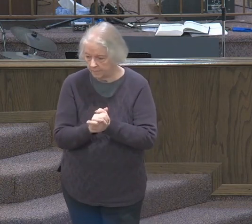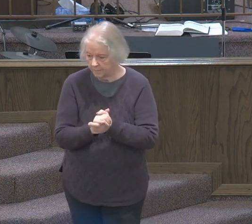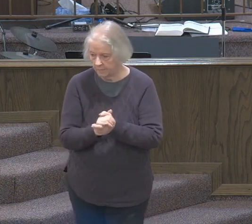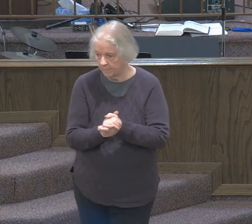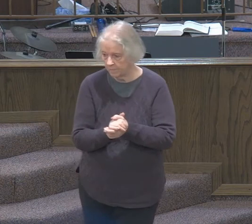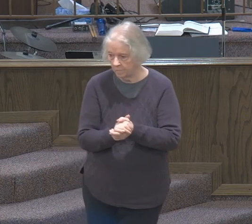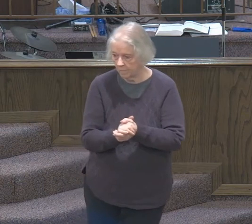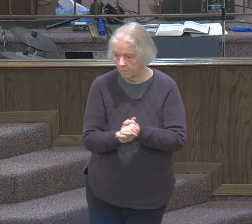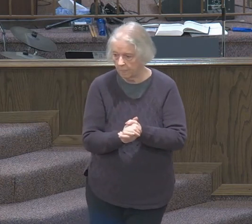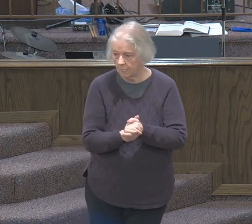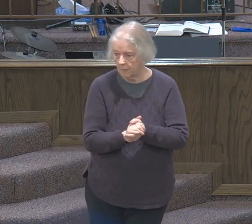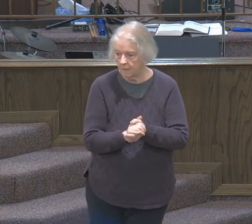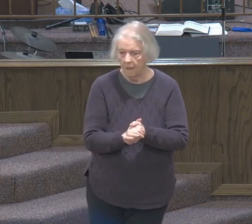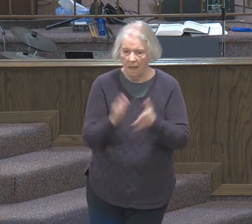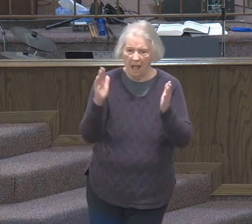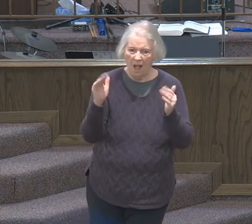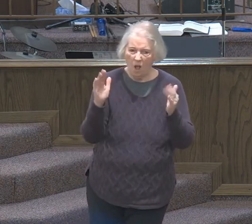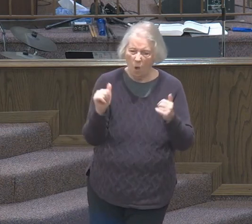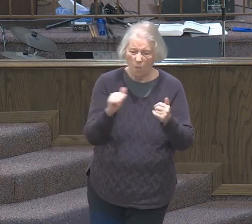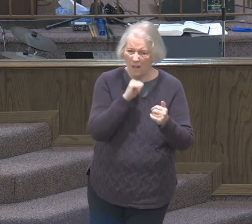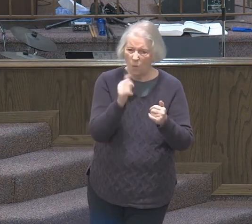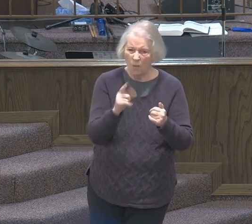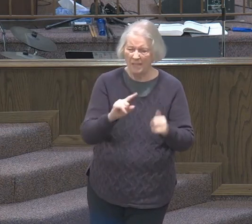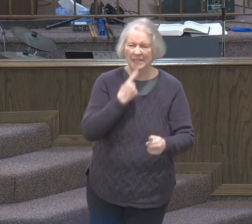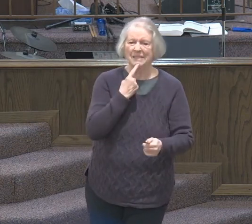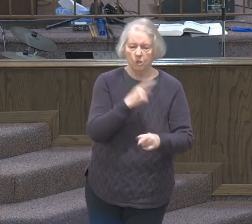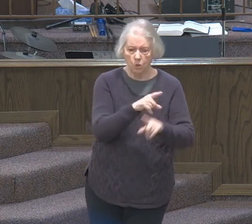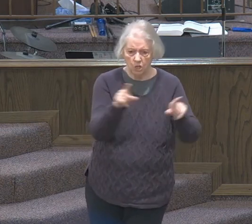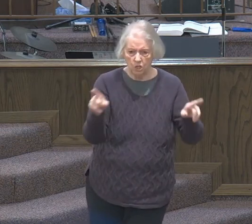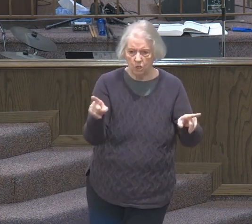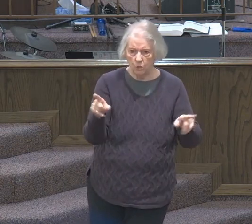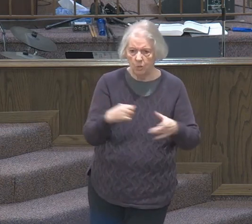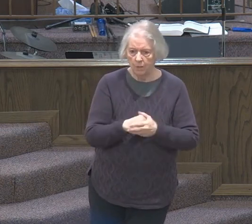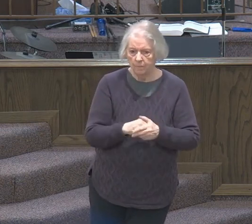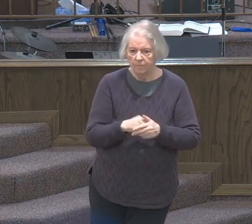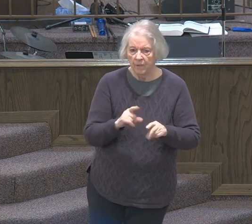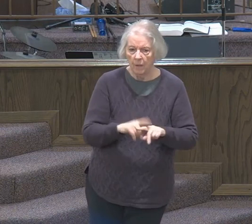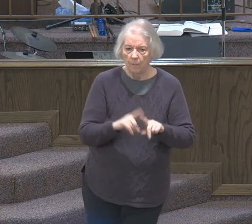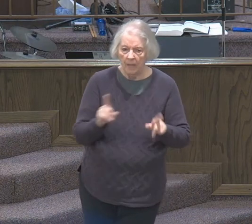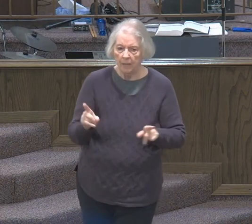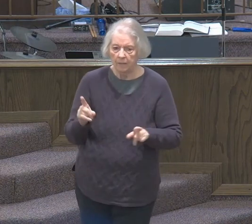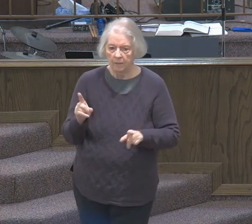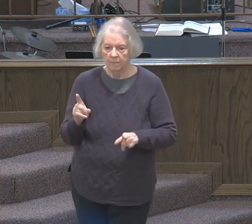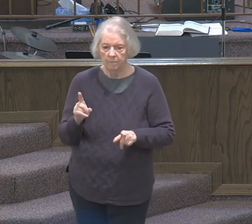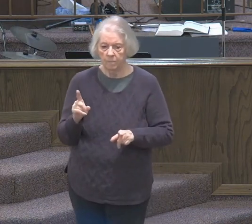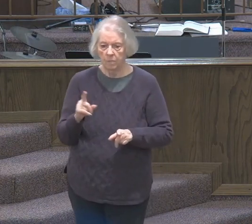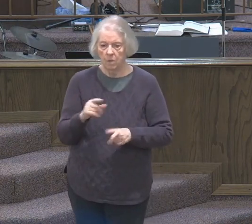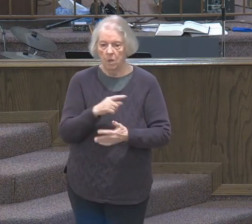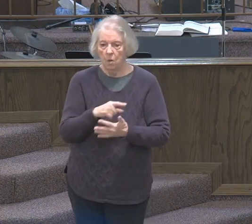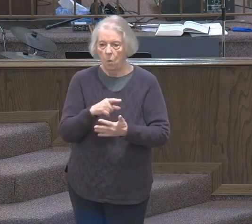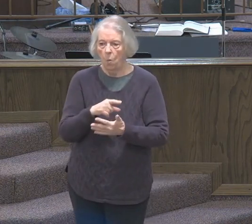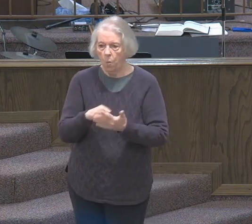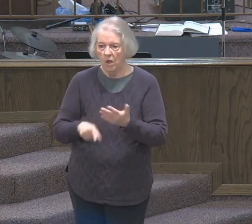last hard thing that you hear out of my mouth today, right? If what you are doing in your